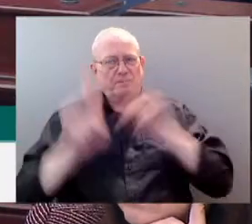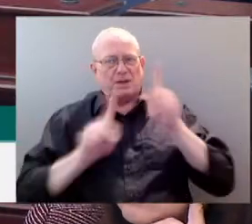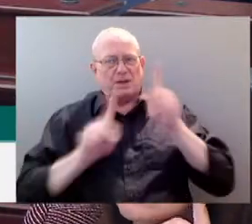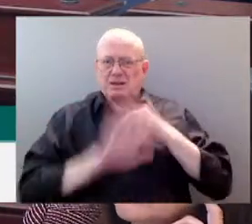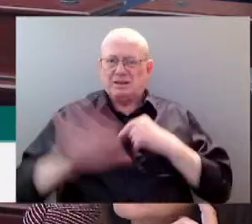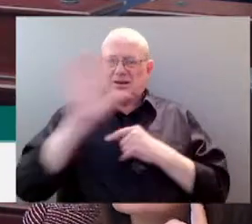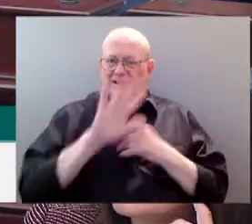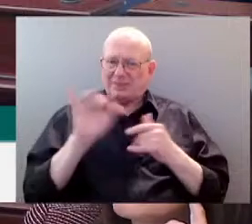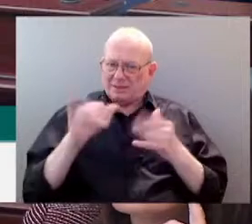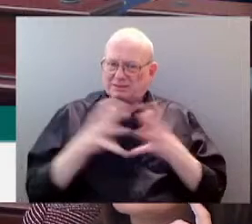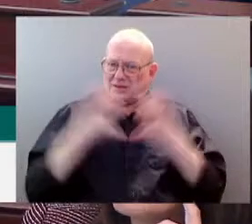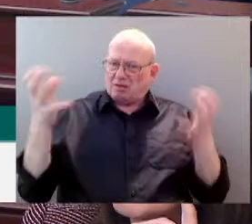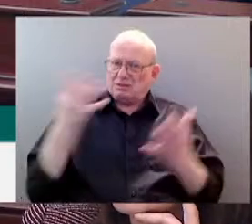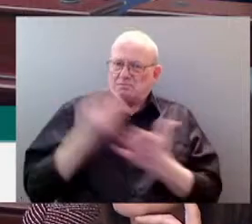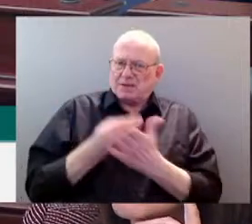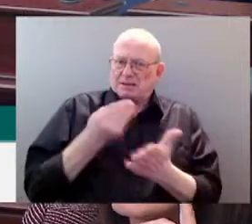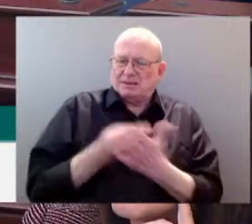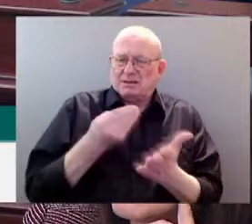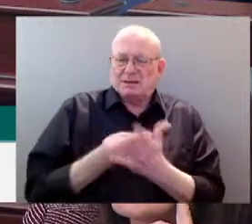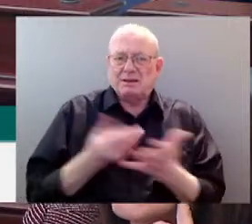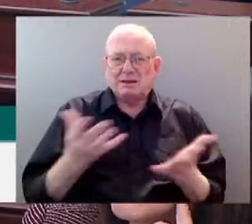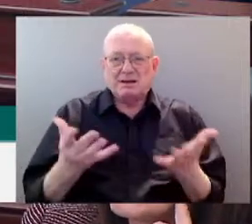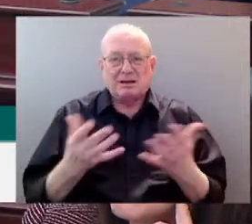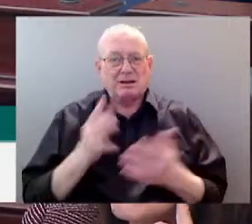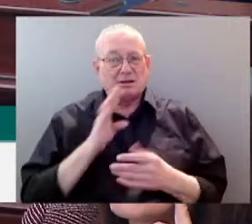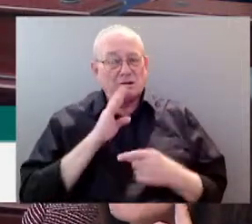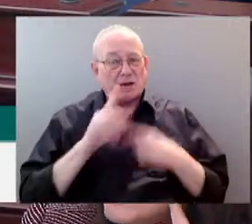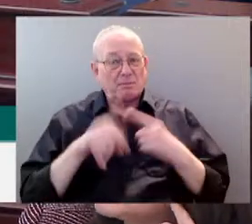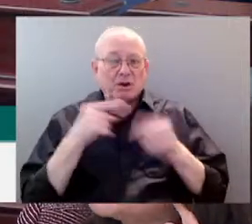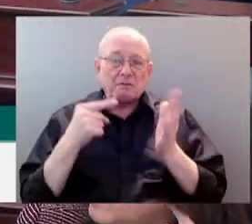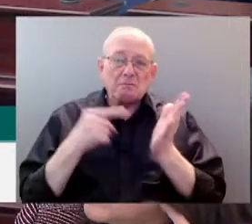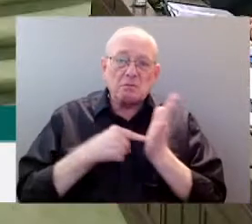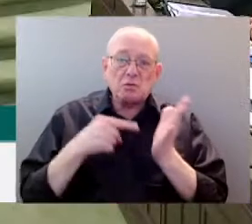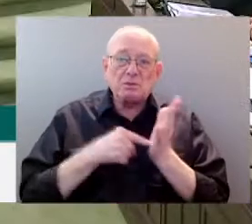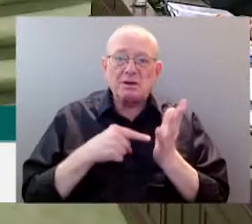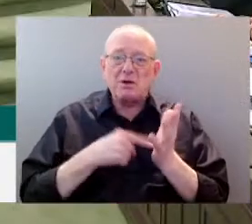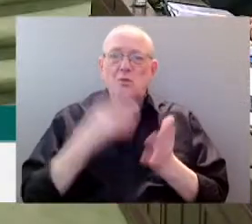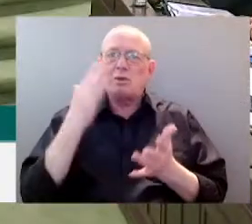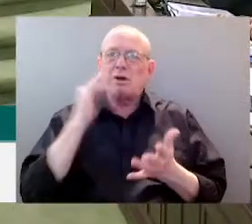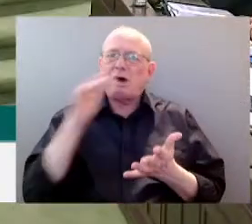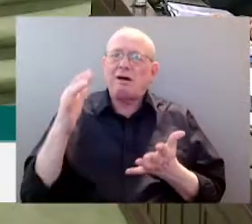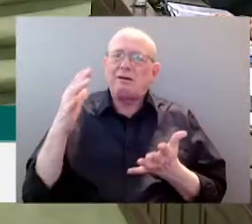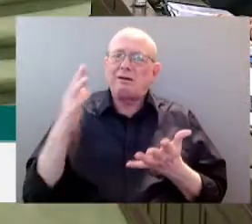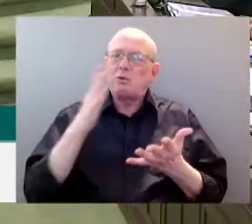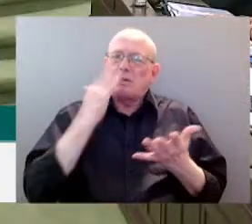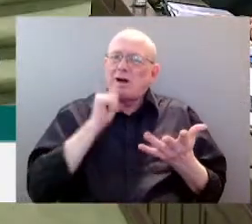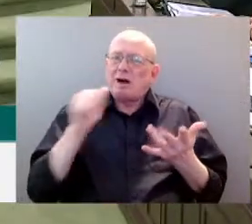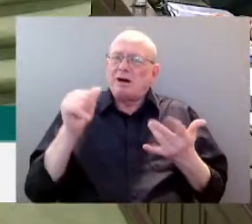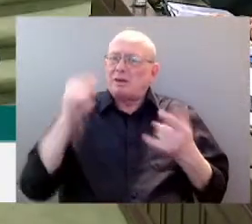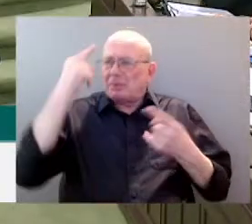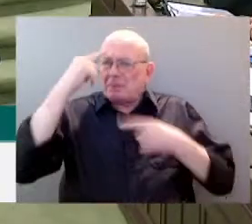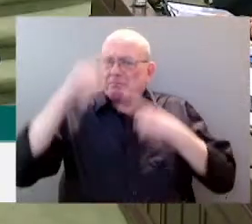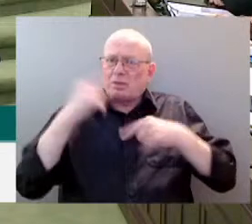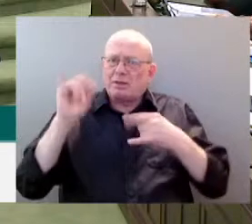house talking about affordability why wouldn't we consider it and talk about it openly member for Calgary